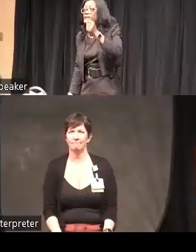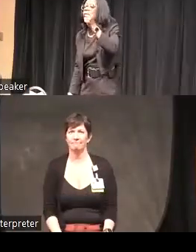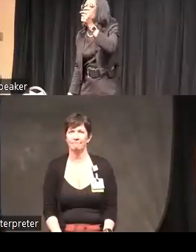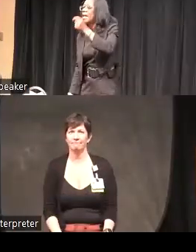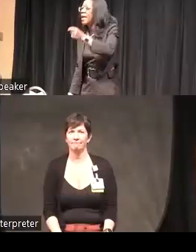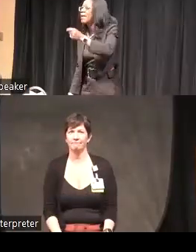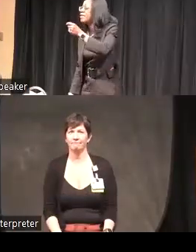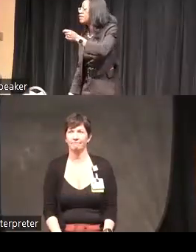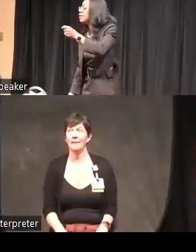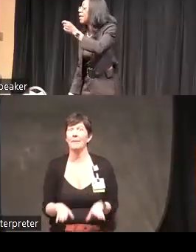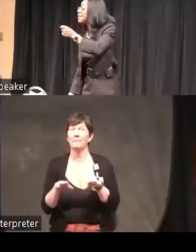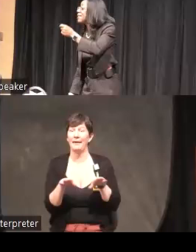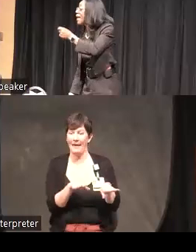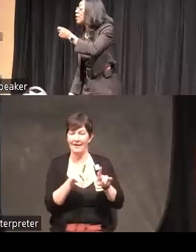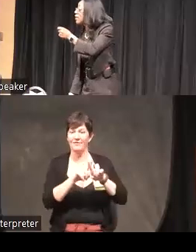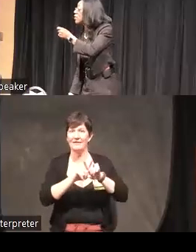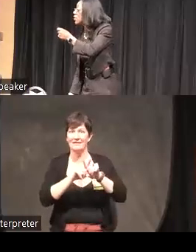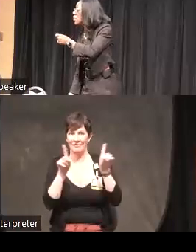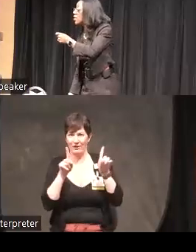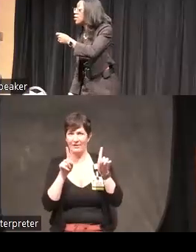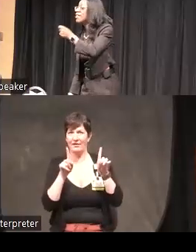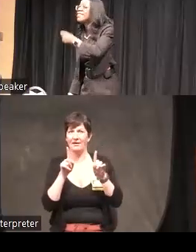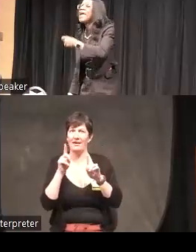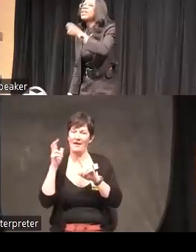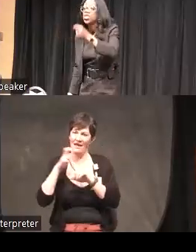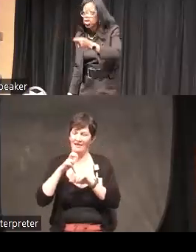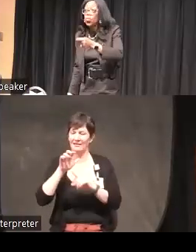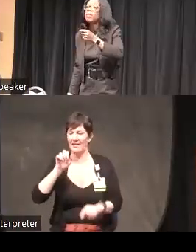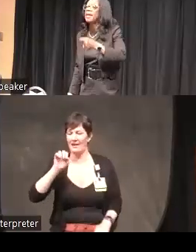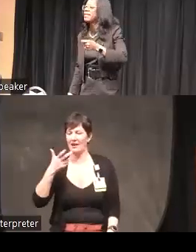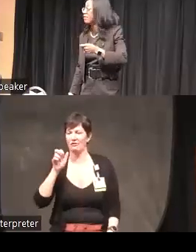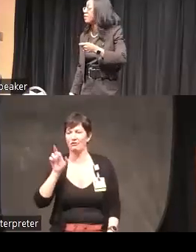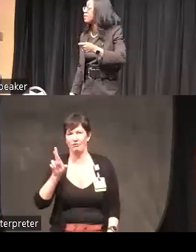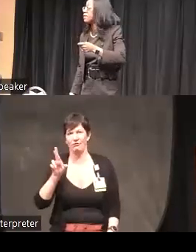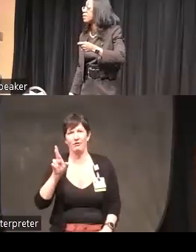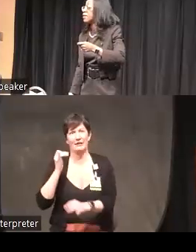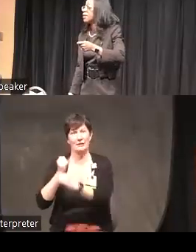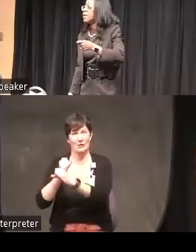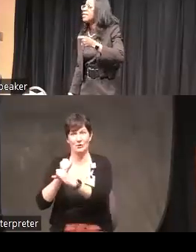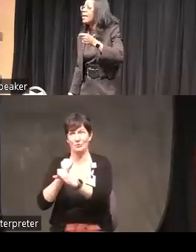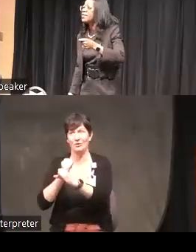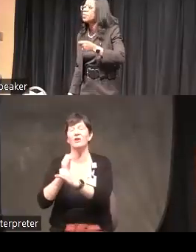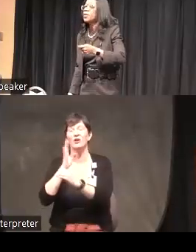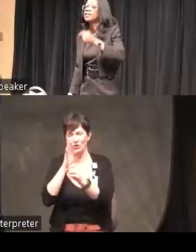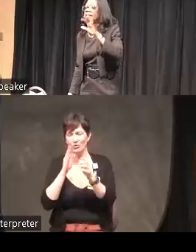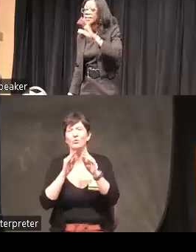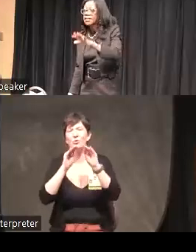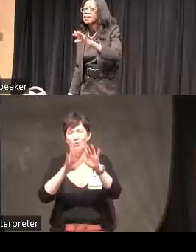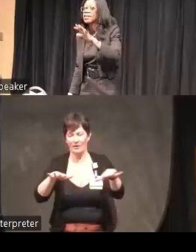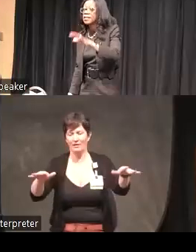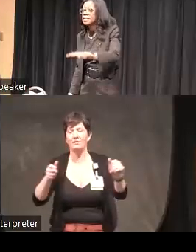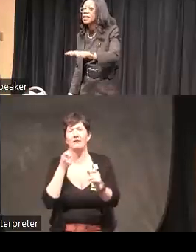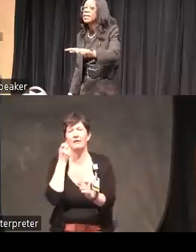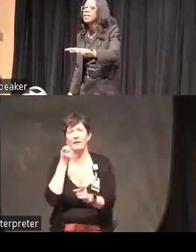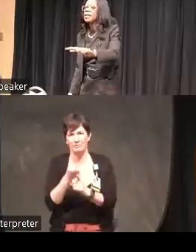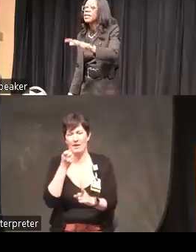If you behave differently as an anchor institution, then you will make a difference in the health disparities that exist in